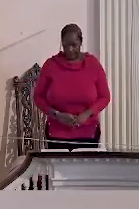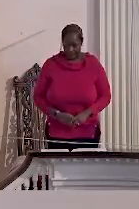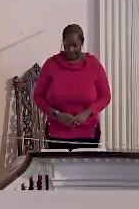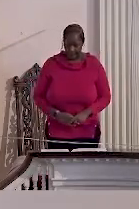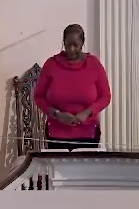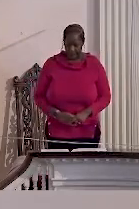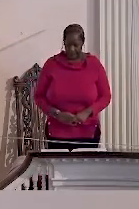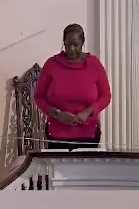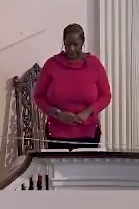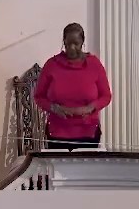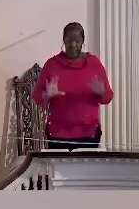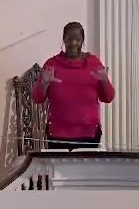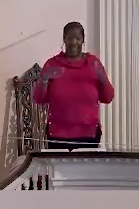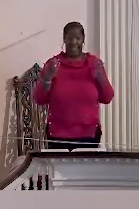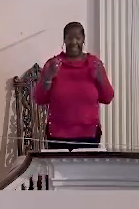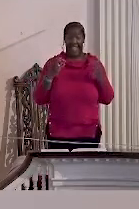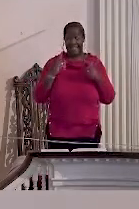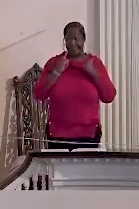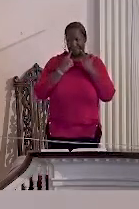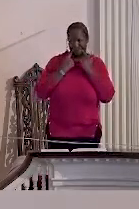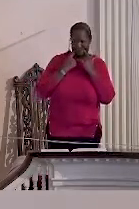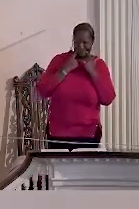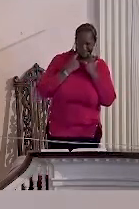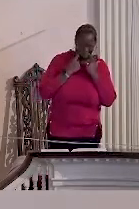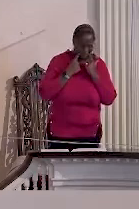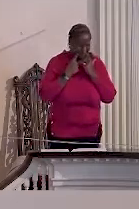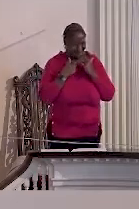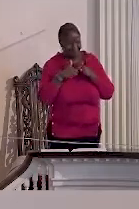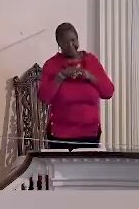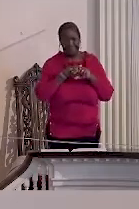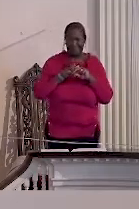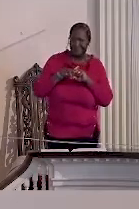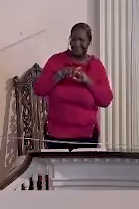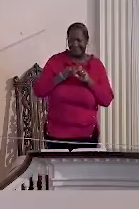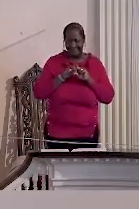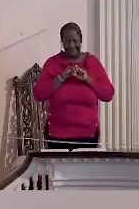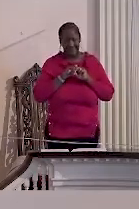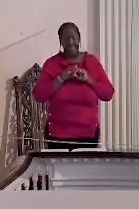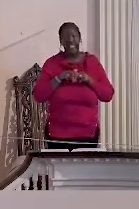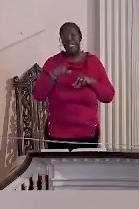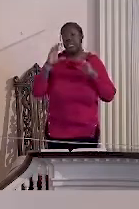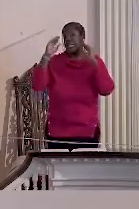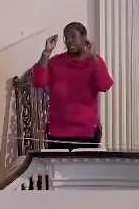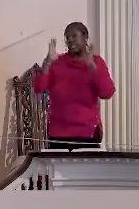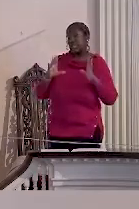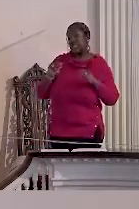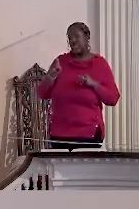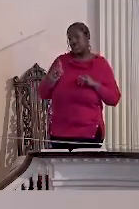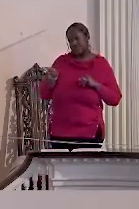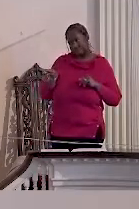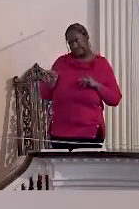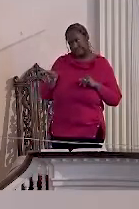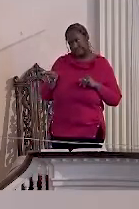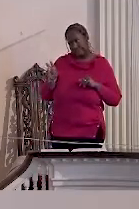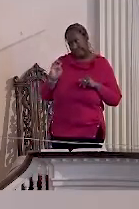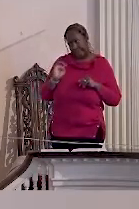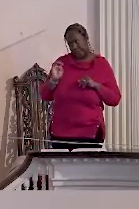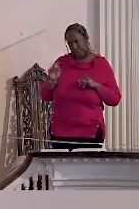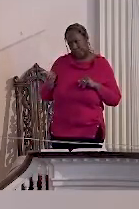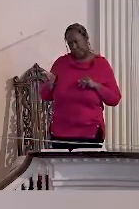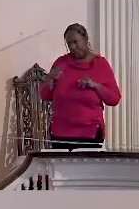Well, the class giggled and wiggled in their seats, and Mr. Dixon stared at Emilio and